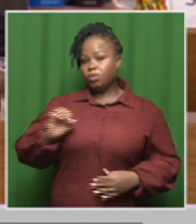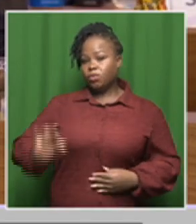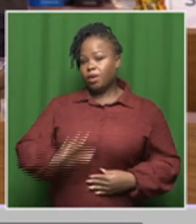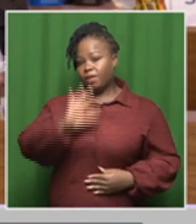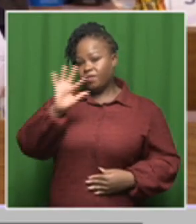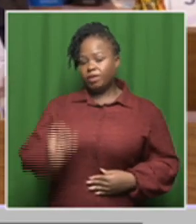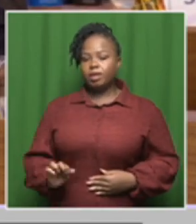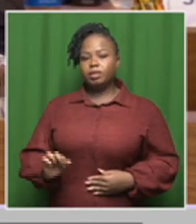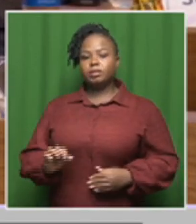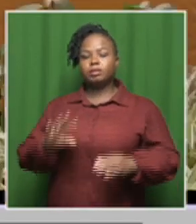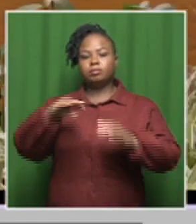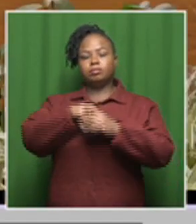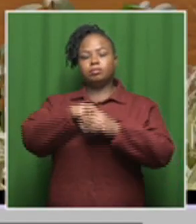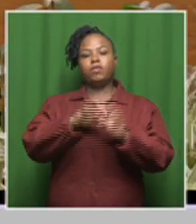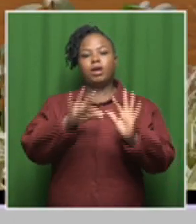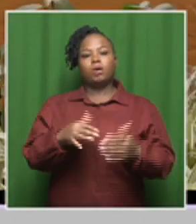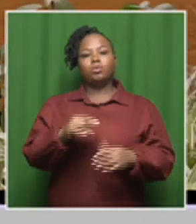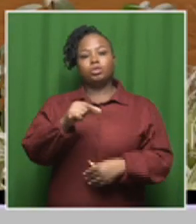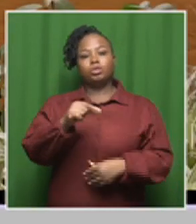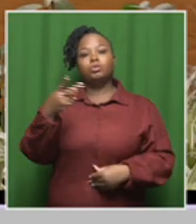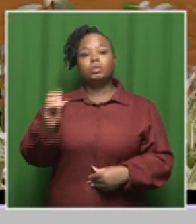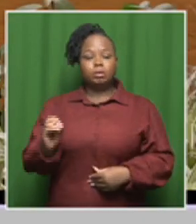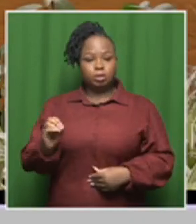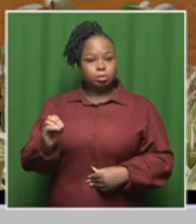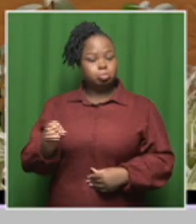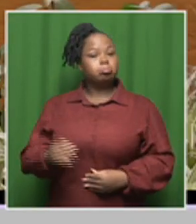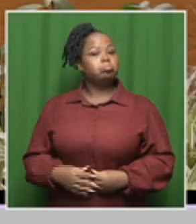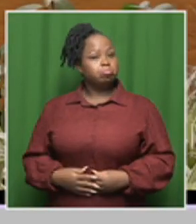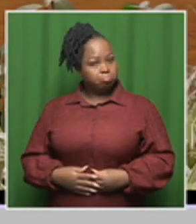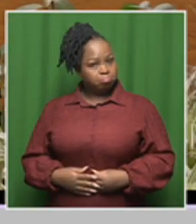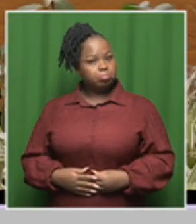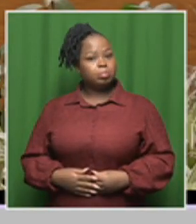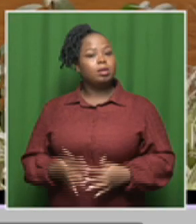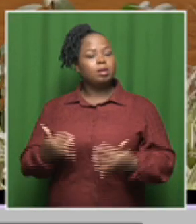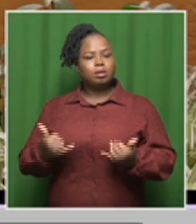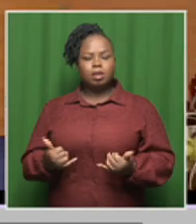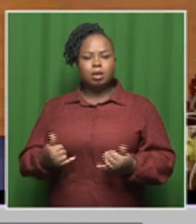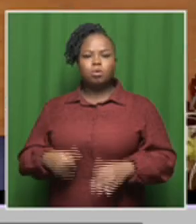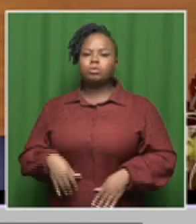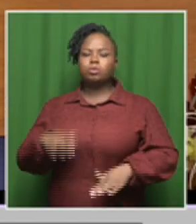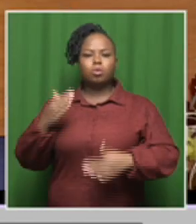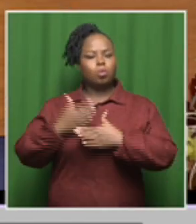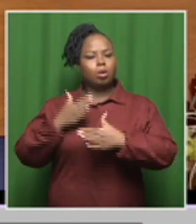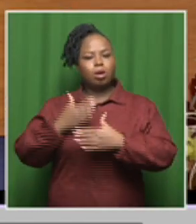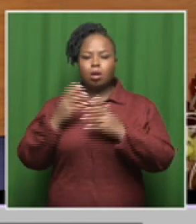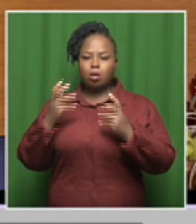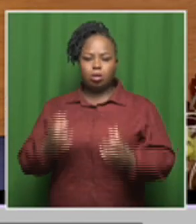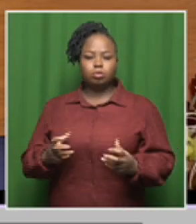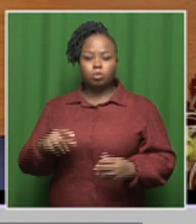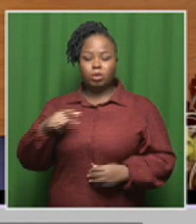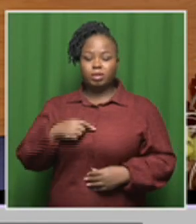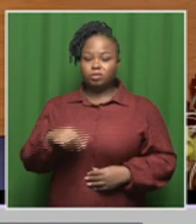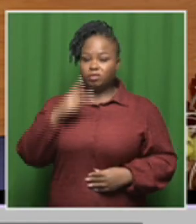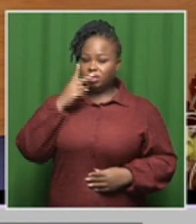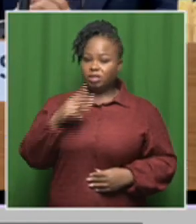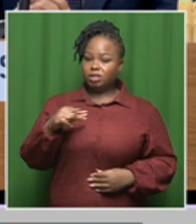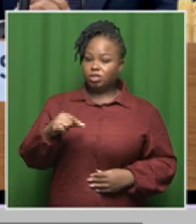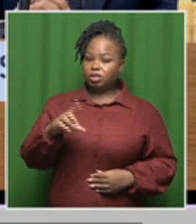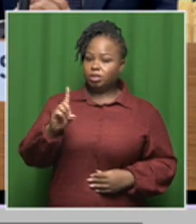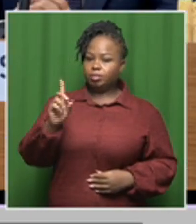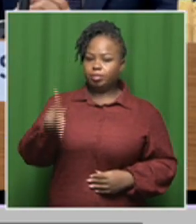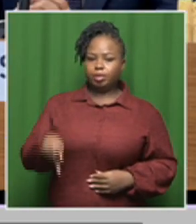government in the G20, the country is actually punching above its weight when you look at our GDP. These are